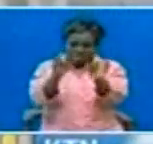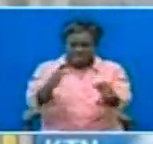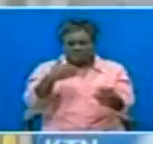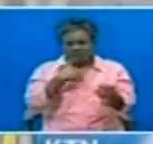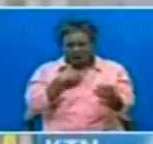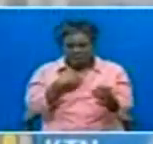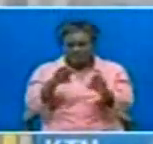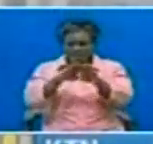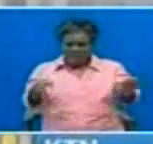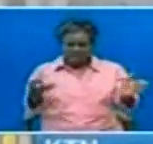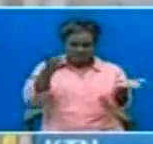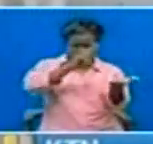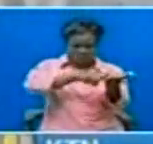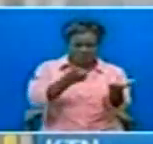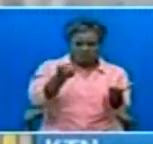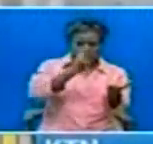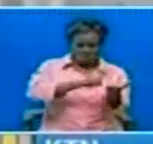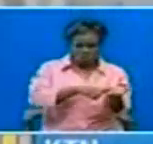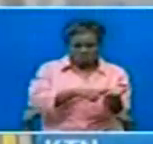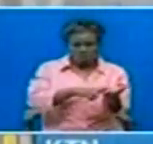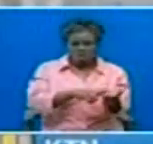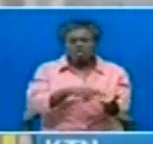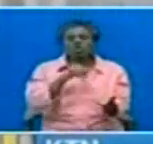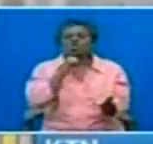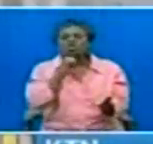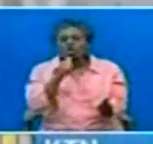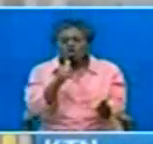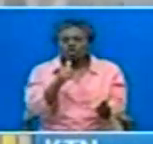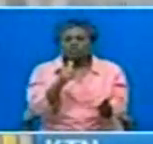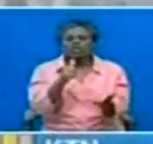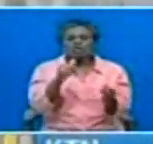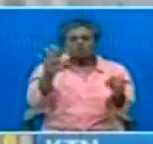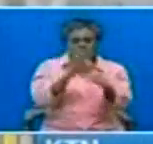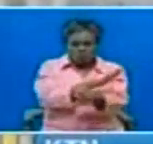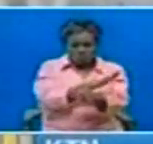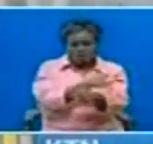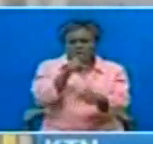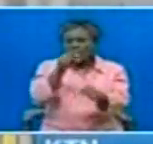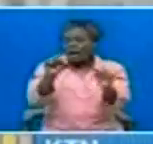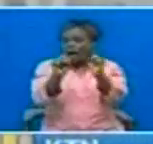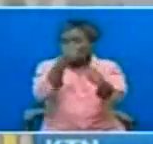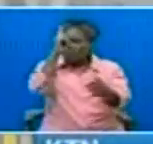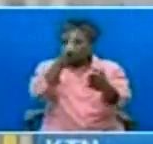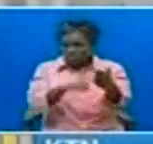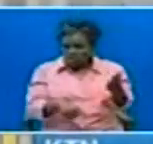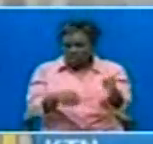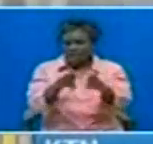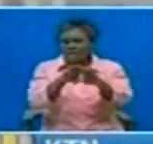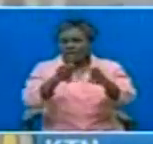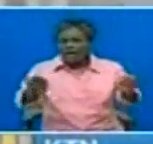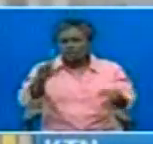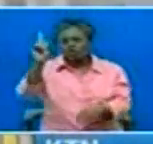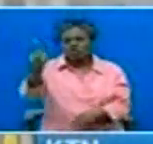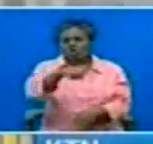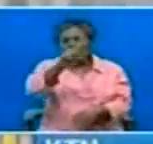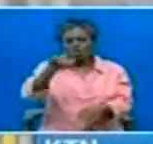land records that they are not always updated, you end up with your land on a wrong